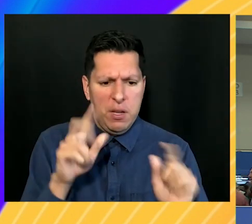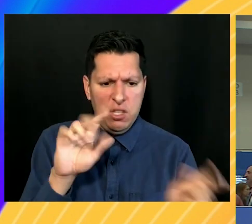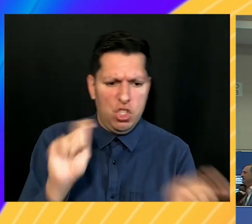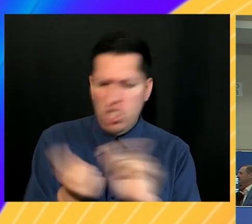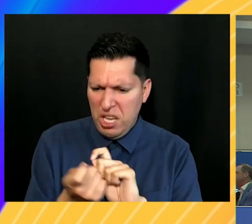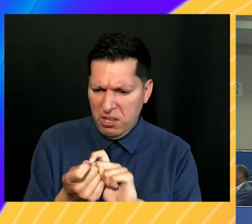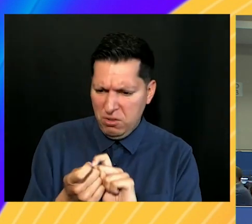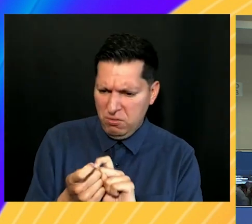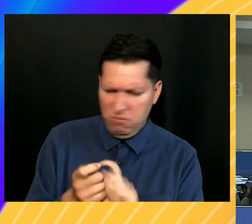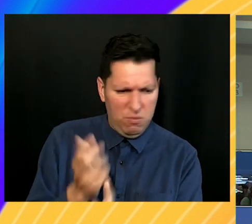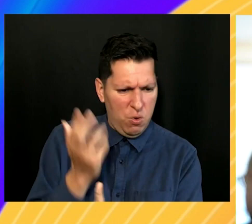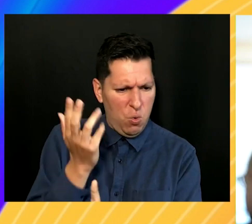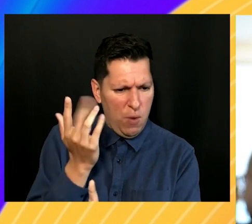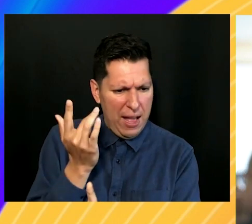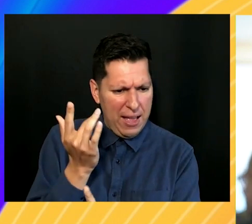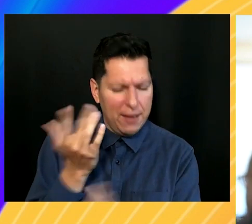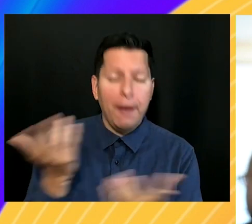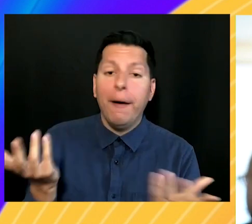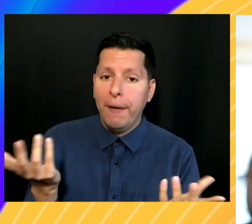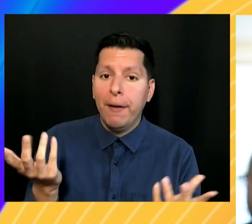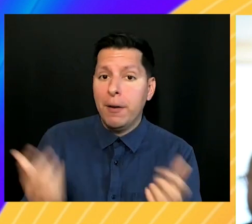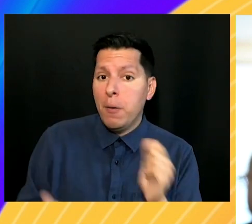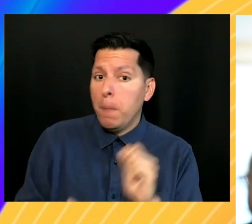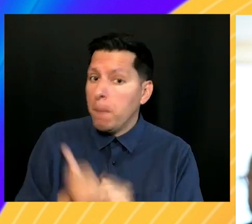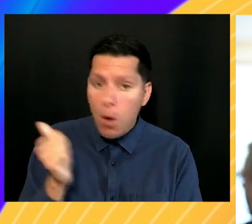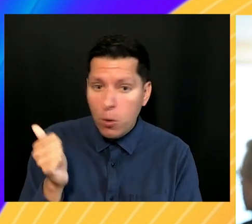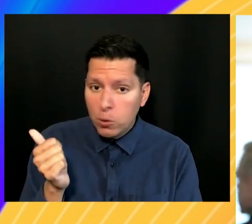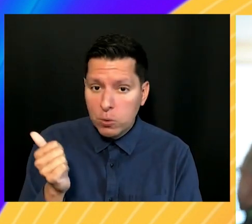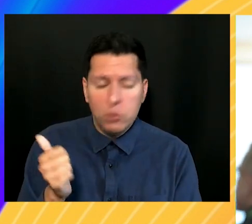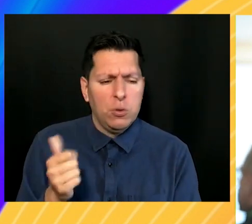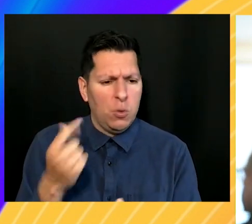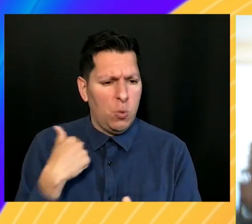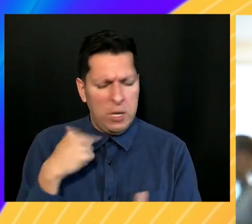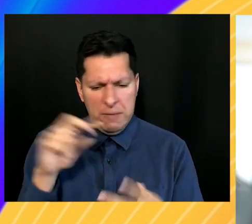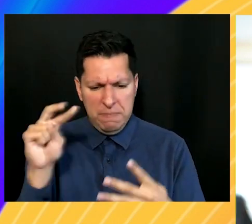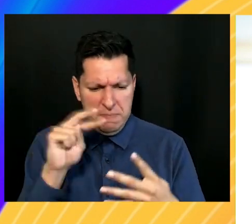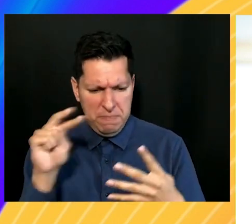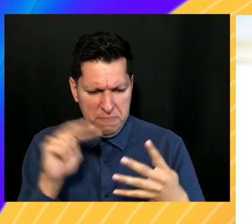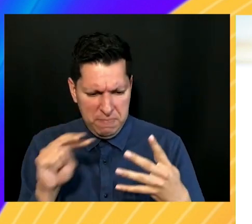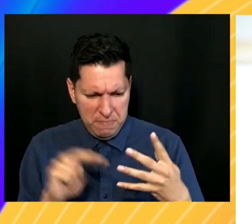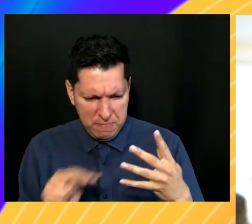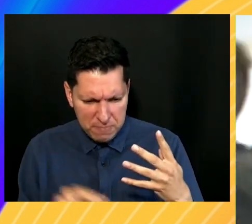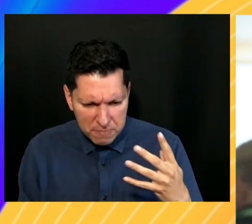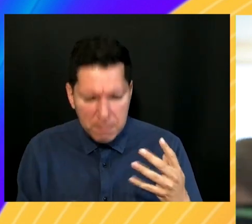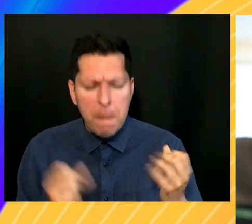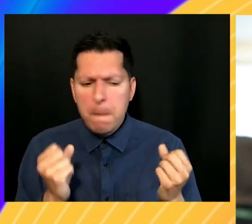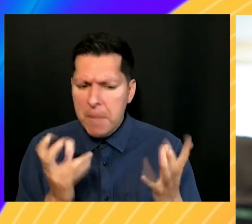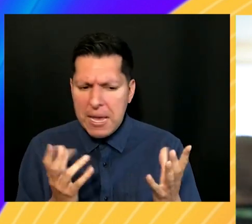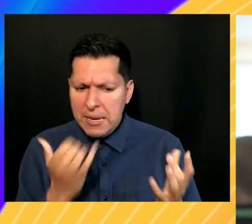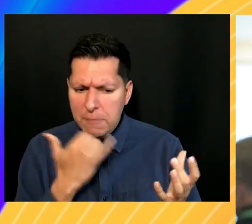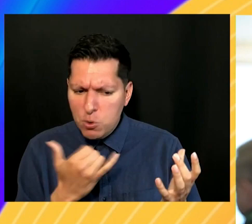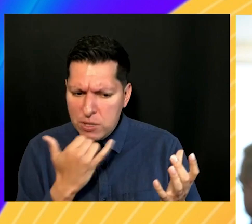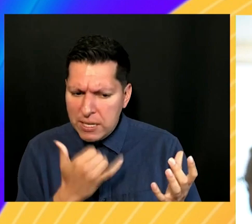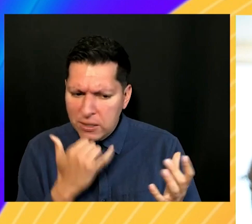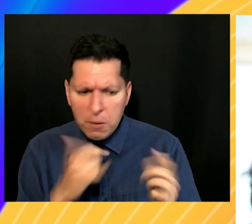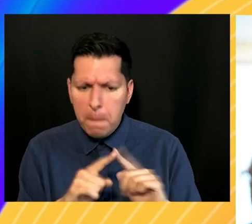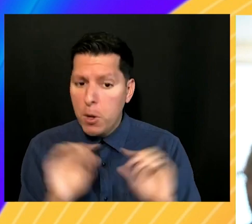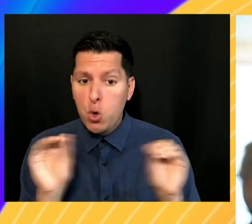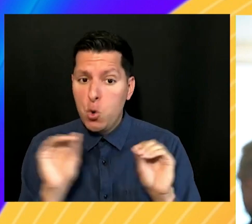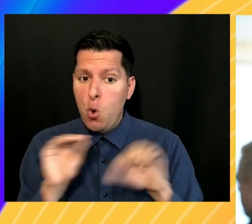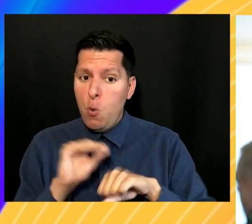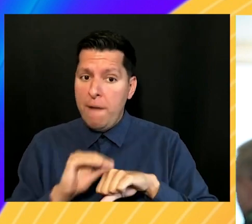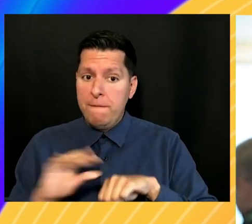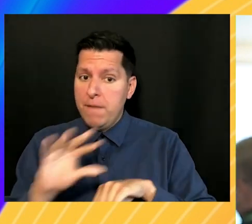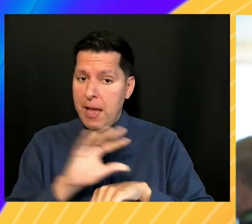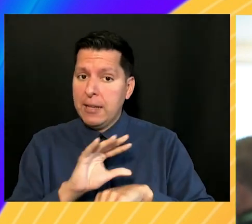majority of them, nothing. I mean, we're all walking around with lots and lots of these mutations, and there's no effect really. But there are a